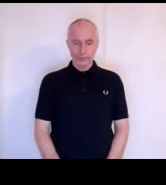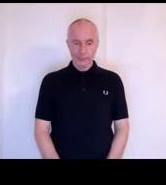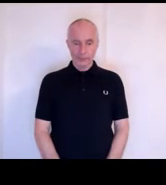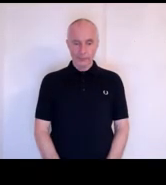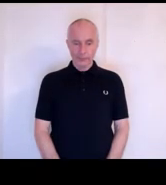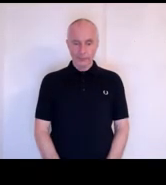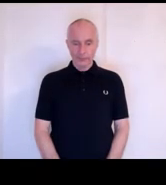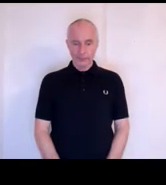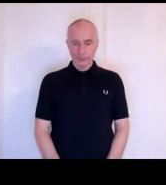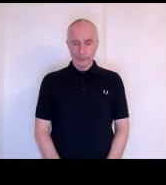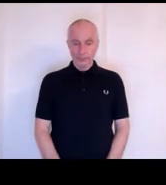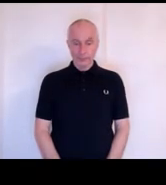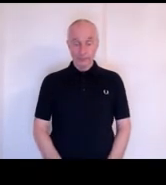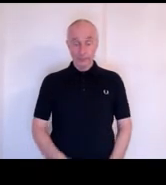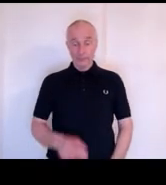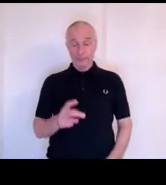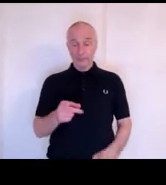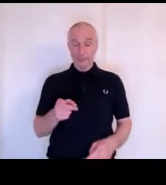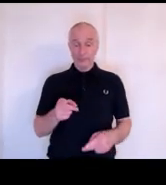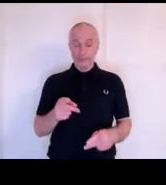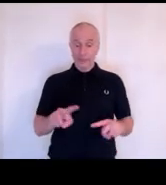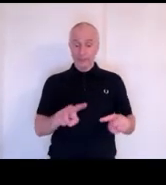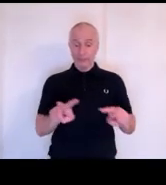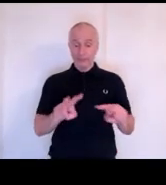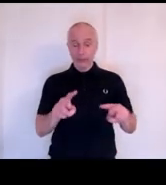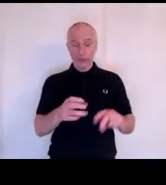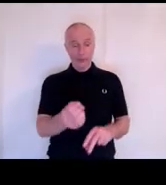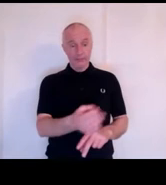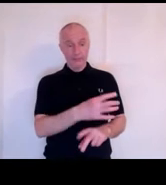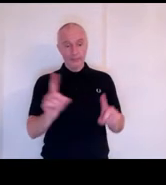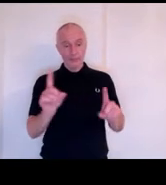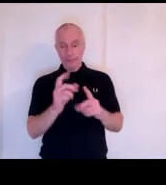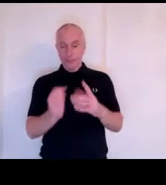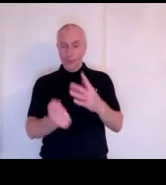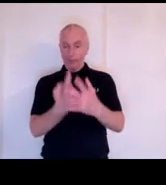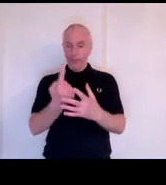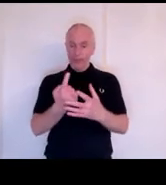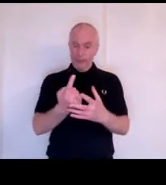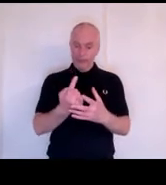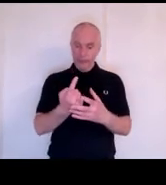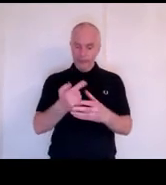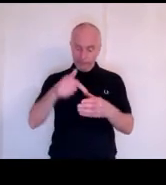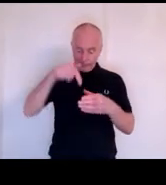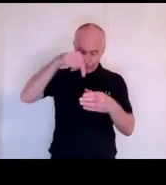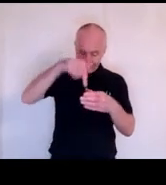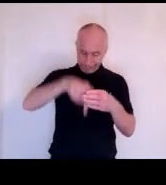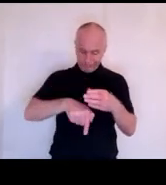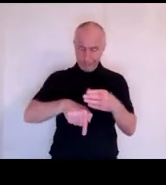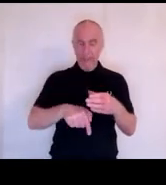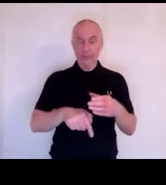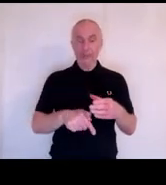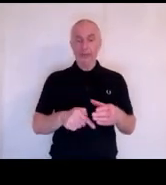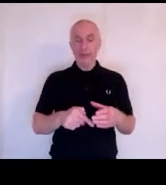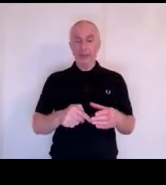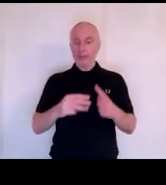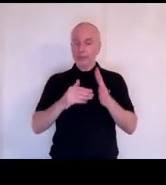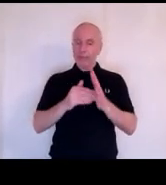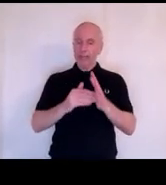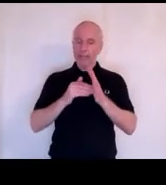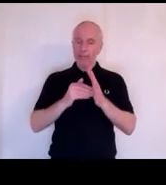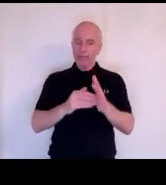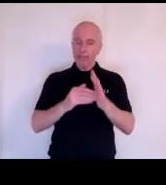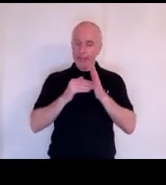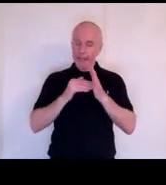As we saw in the video, what's happening inside a nuclear reactor is millions upon millions upon millions